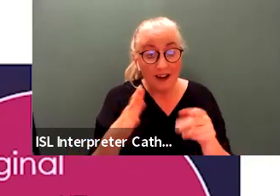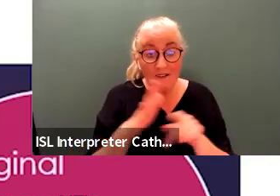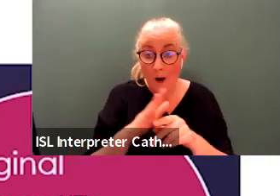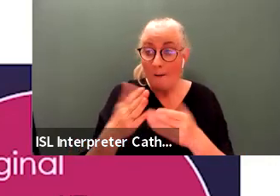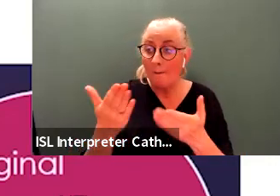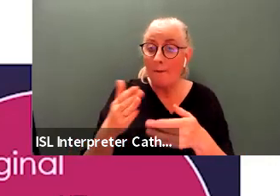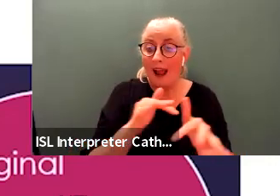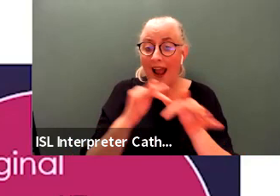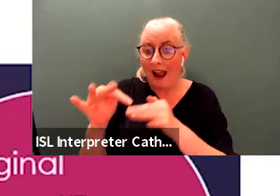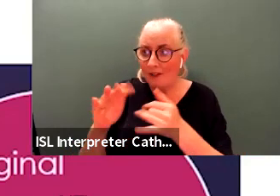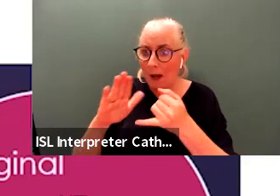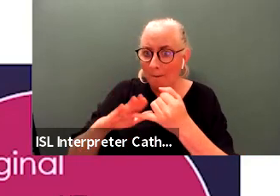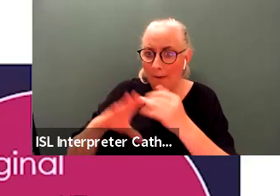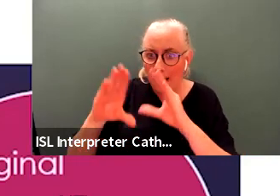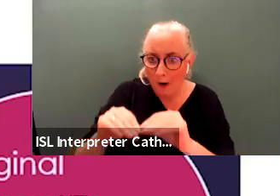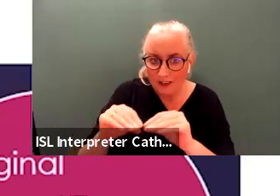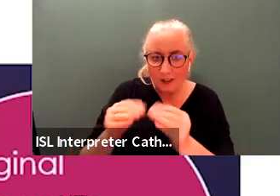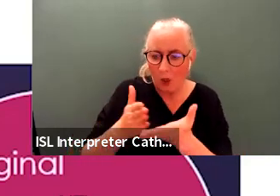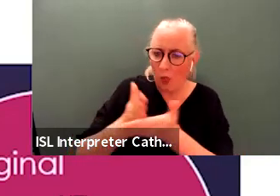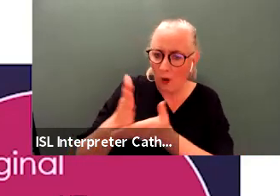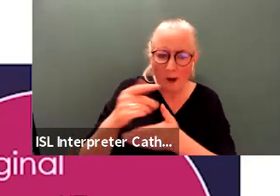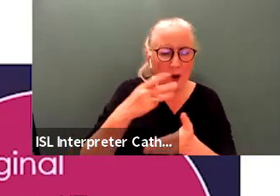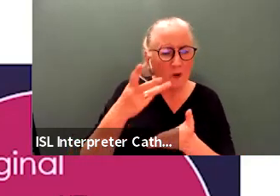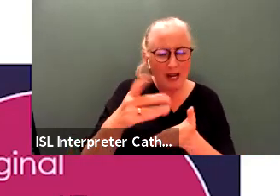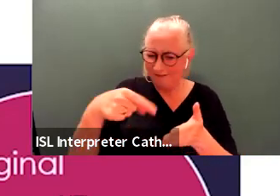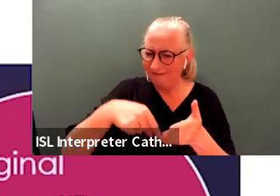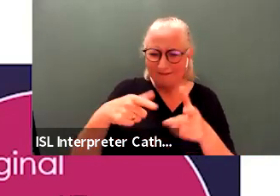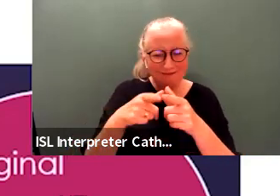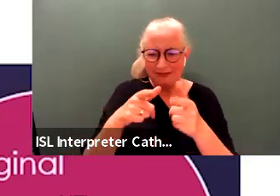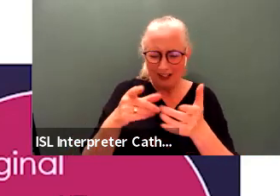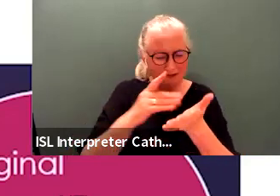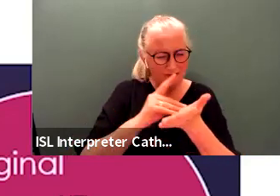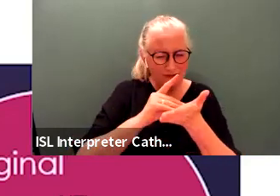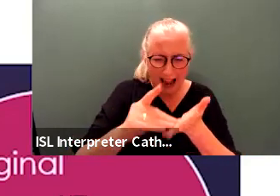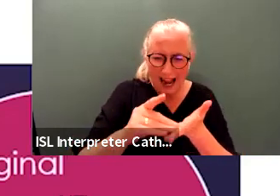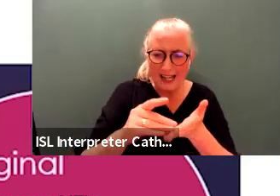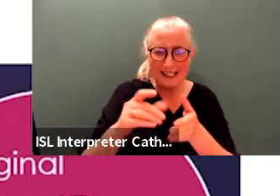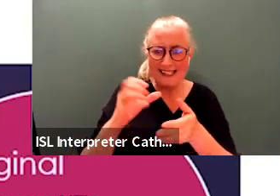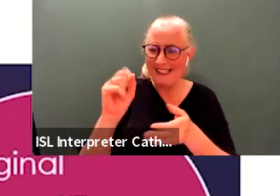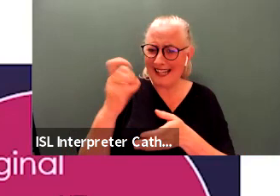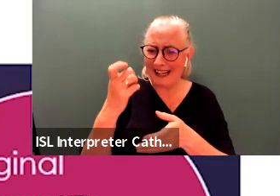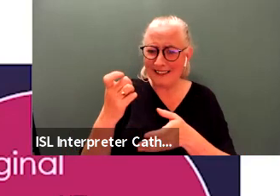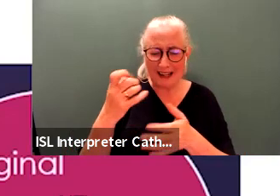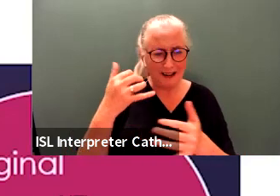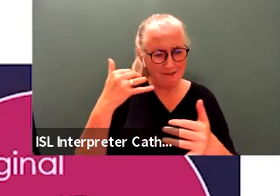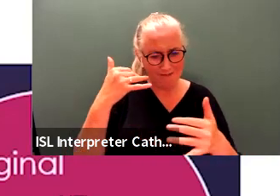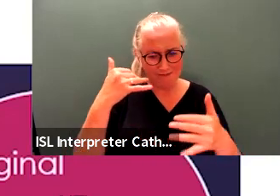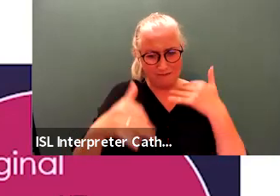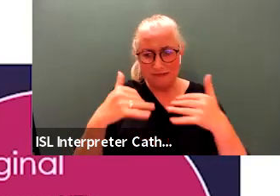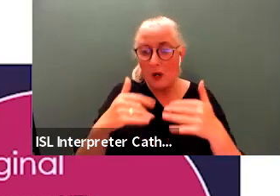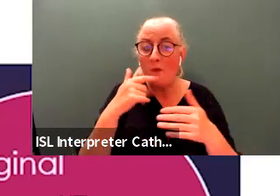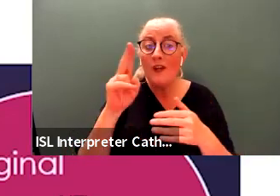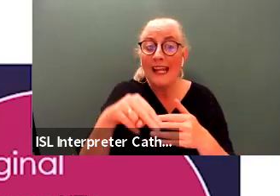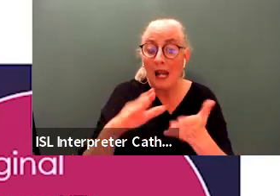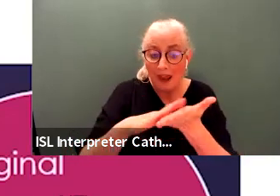and postmenopausal women, that they'll be very dry and the sex will be painful. So you can use lubricants.